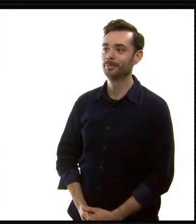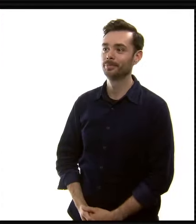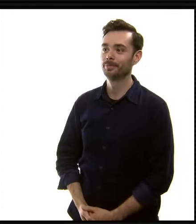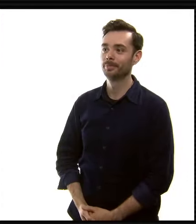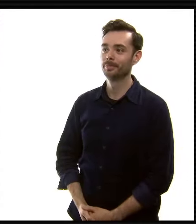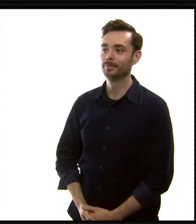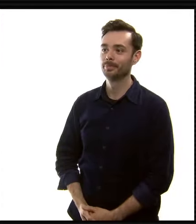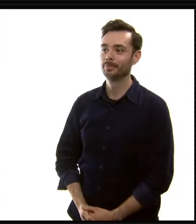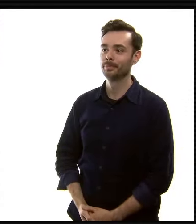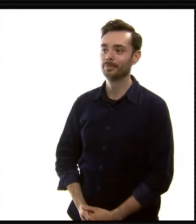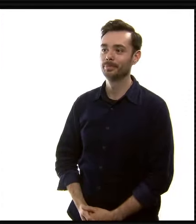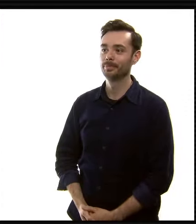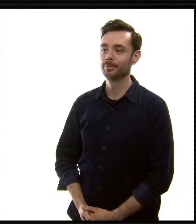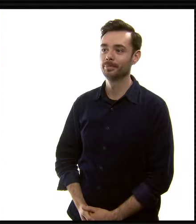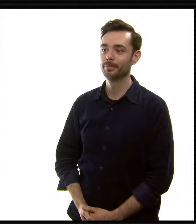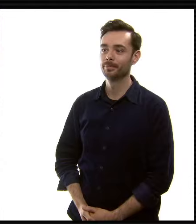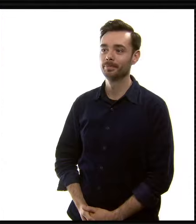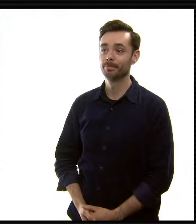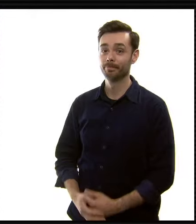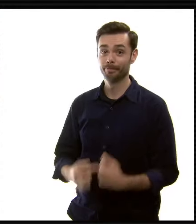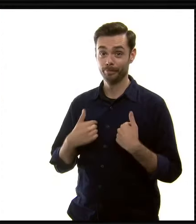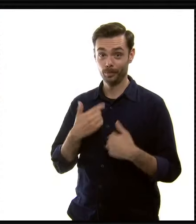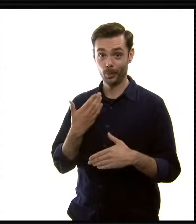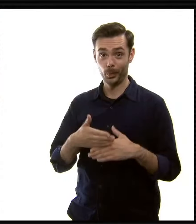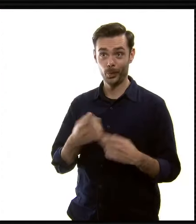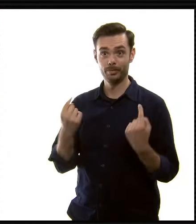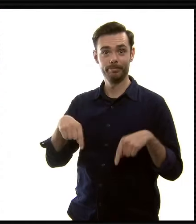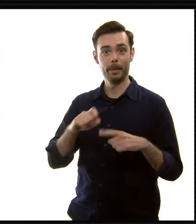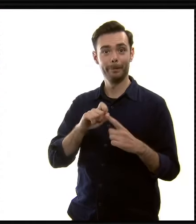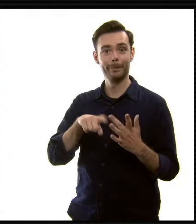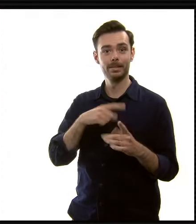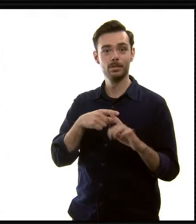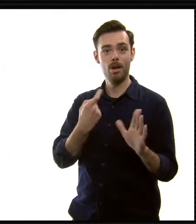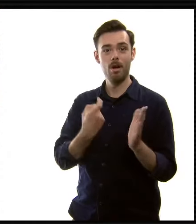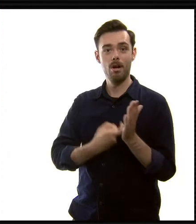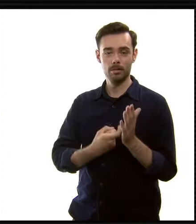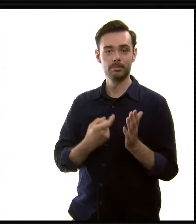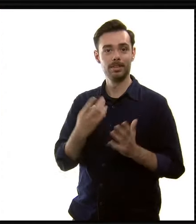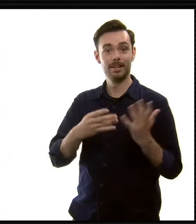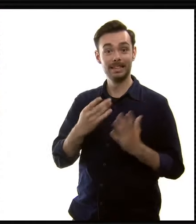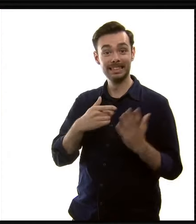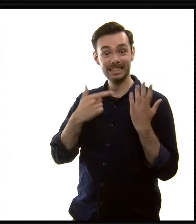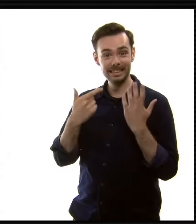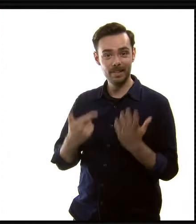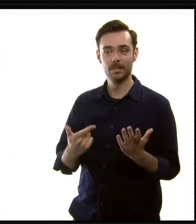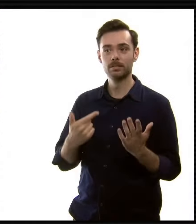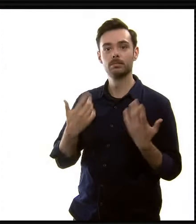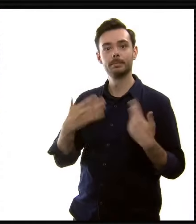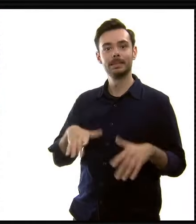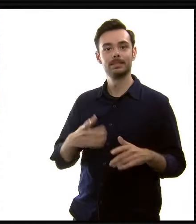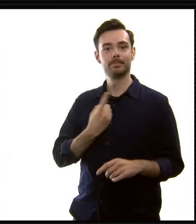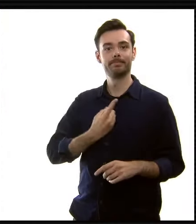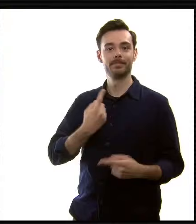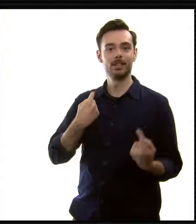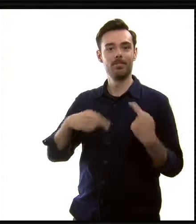I've been at Pixar since 1997, and I've been directing at Pixar since 2008.